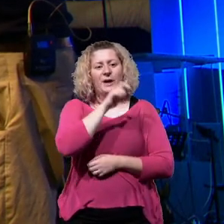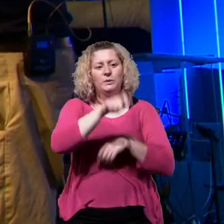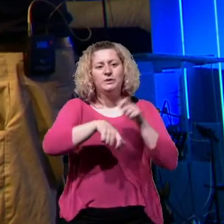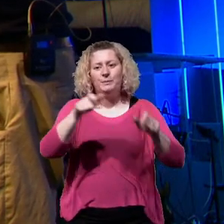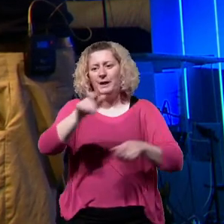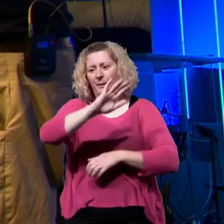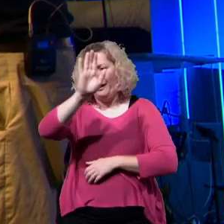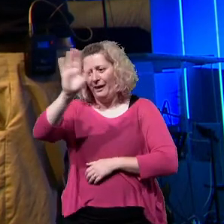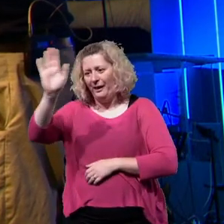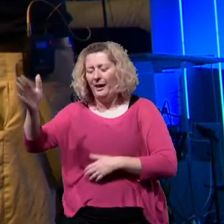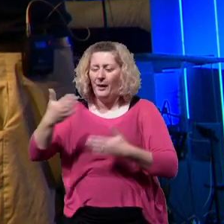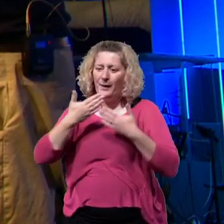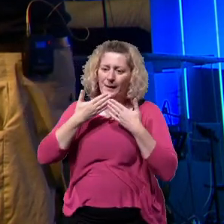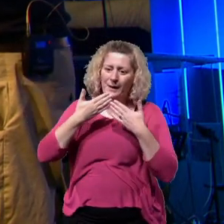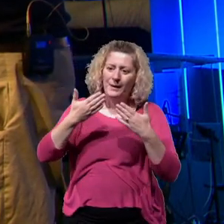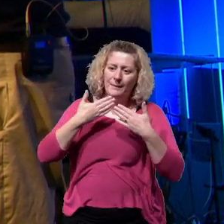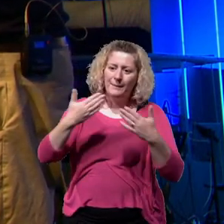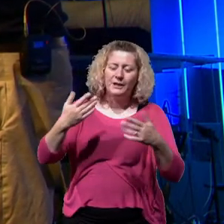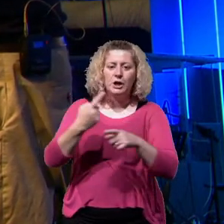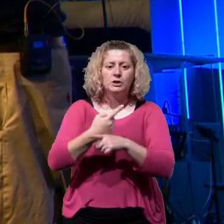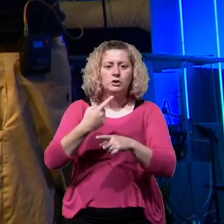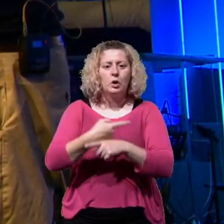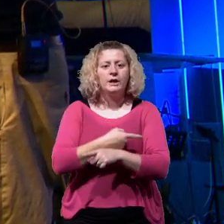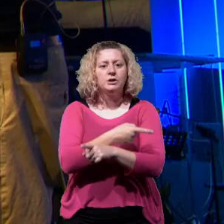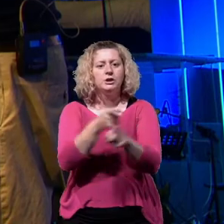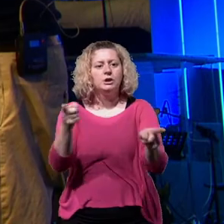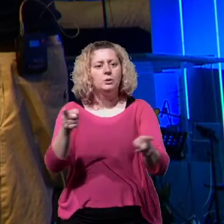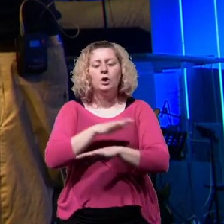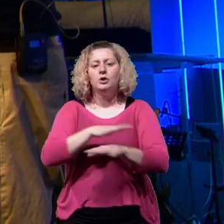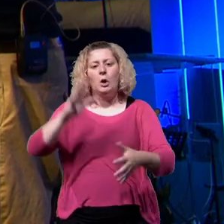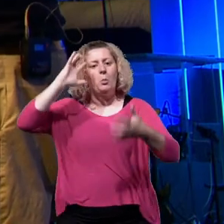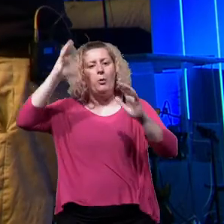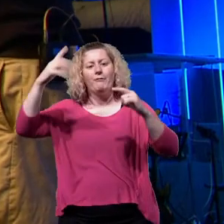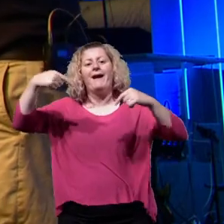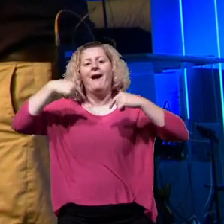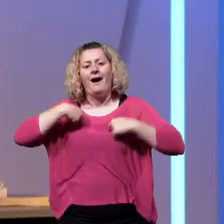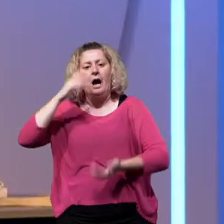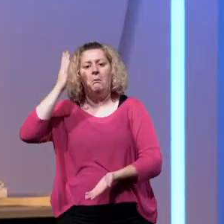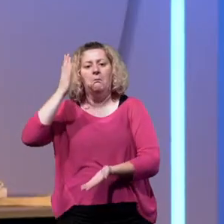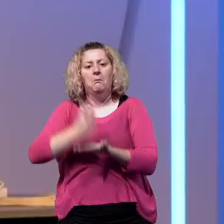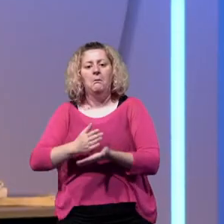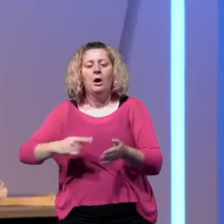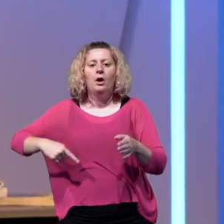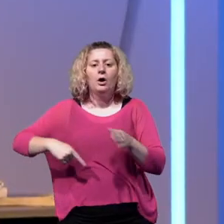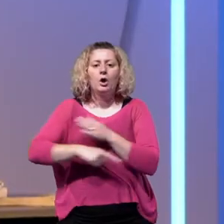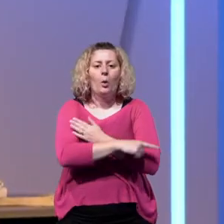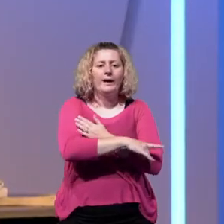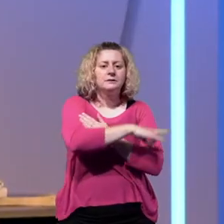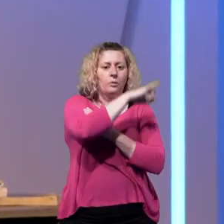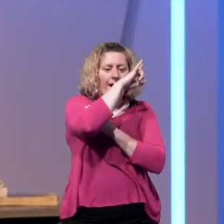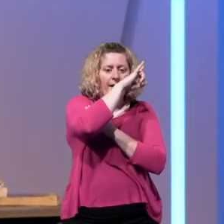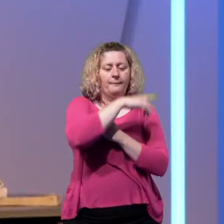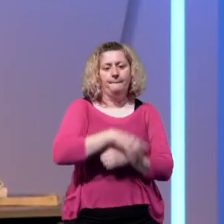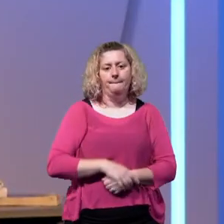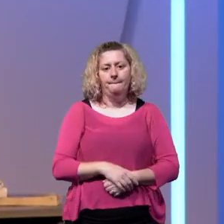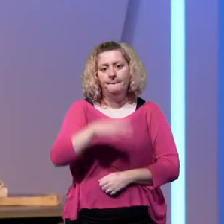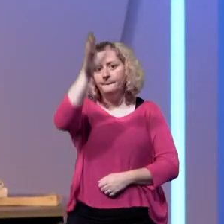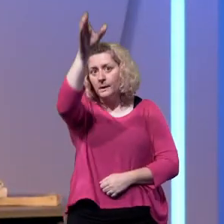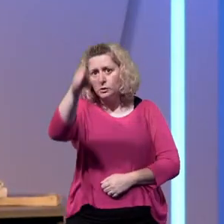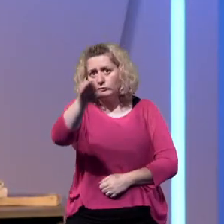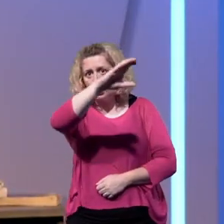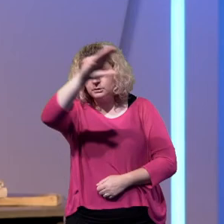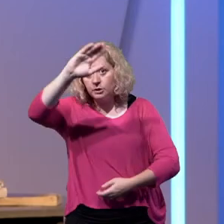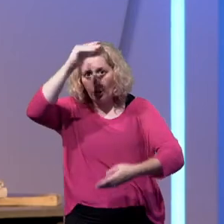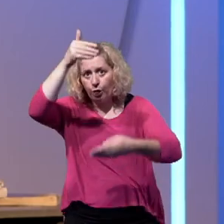been a pleasure talking to you. Don't worry, I'm the one going to hell." Total blindness to the cross, isn't it? So